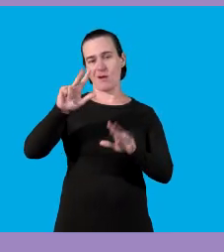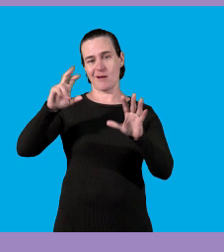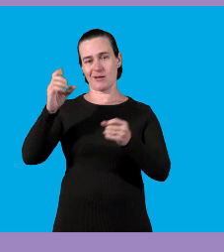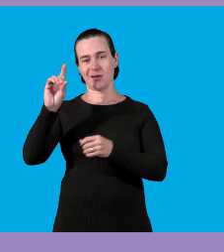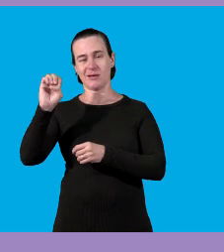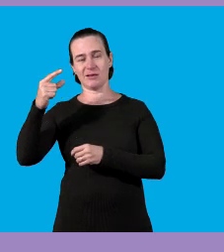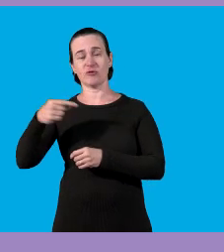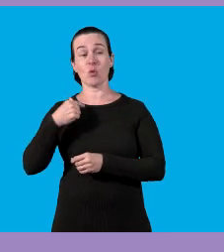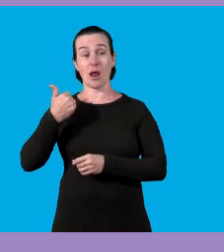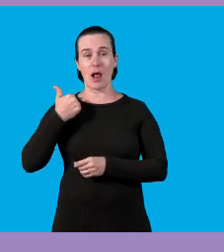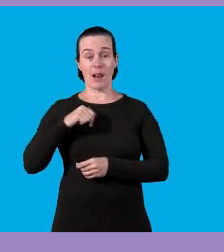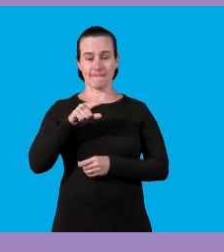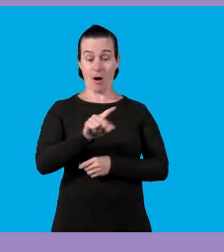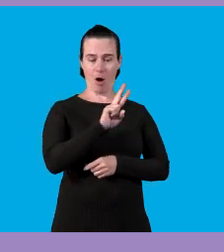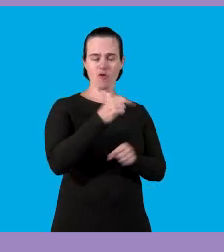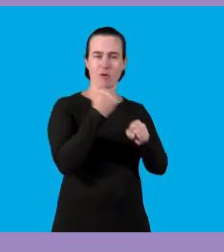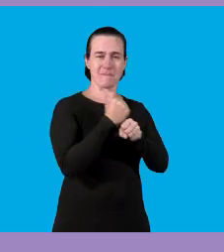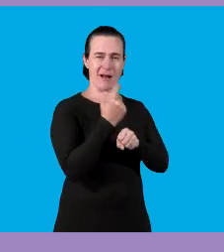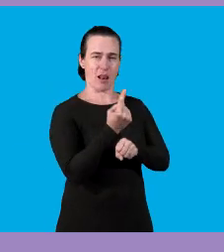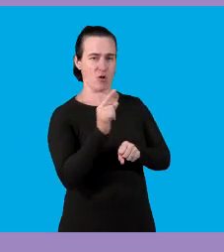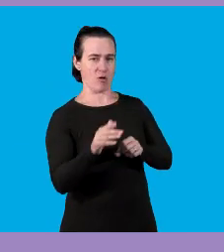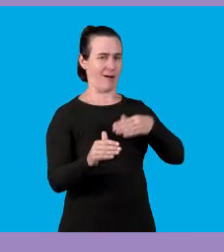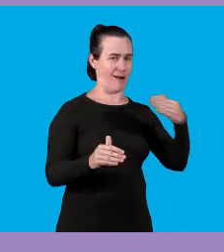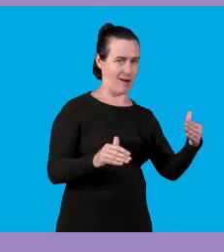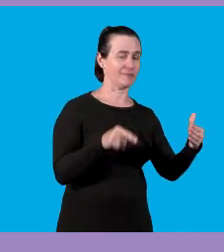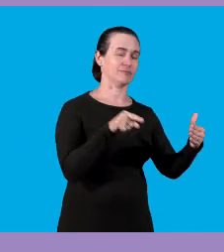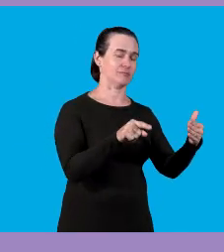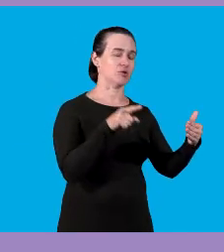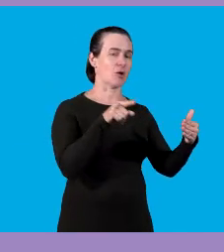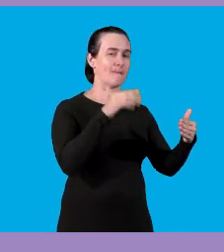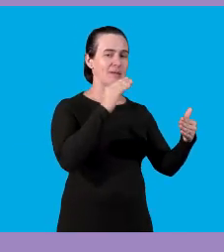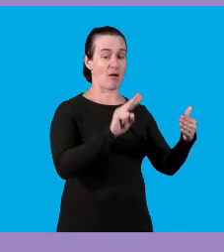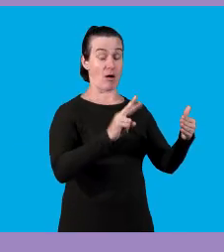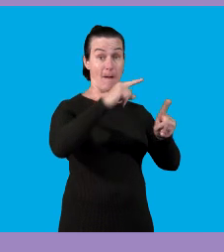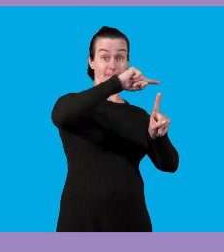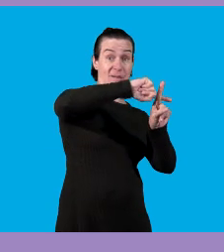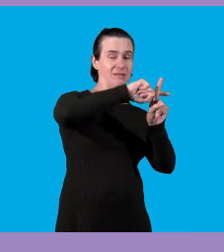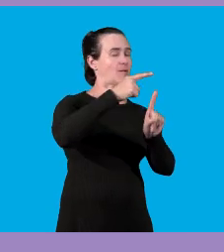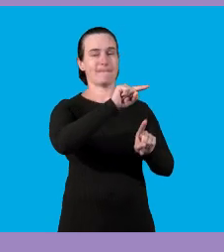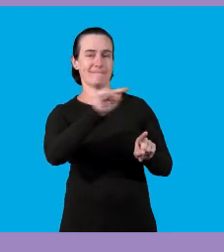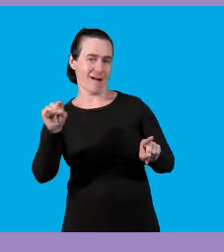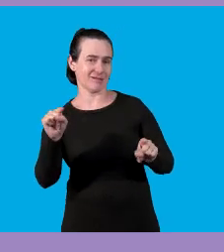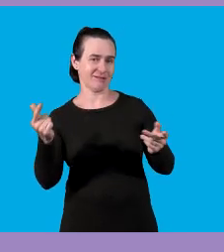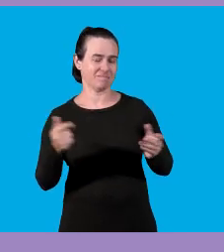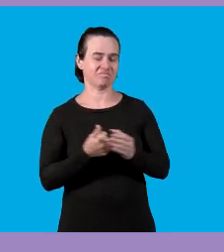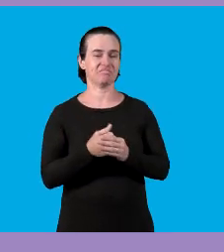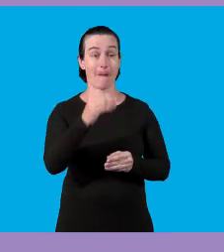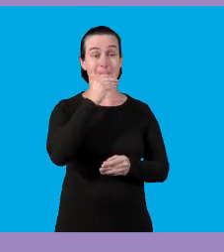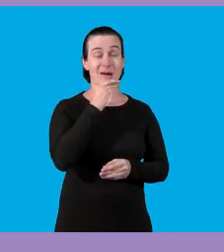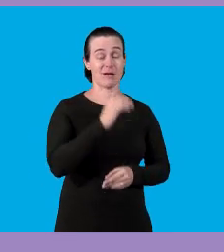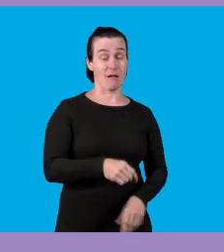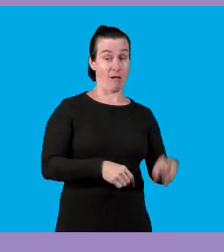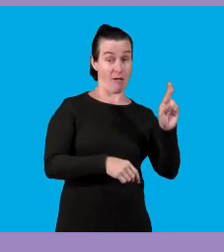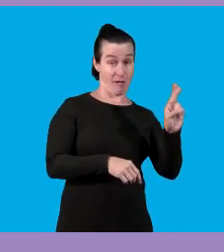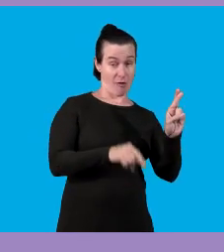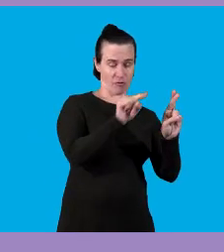or remain with R alone on the left, we then have to use additive inverse of 118. So angle